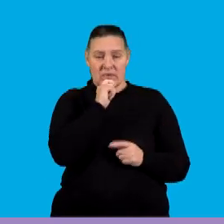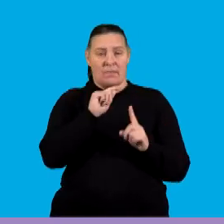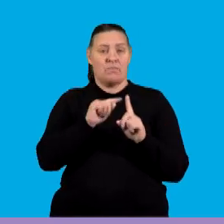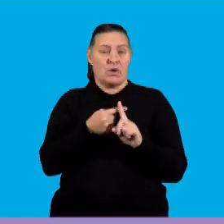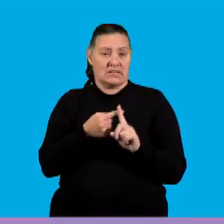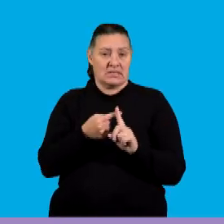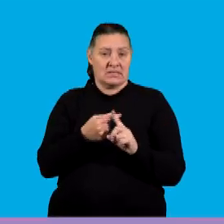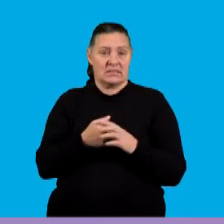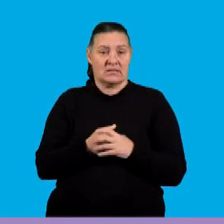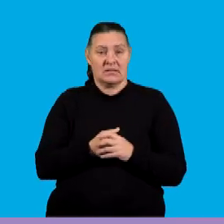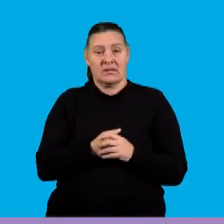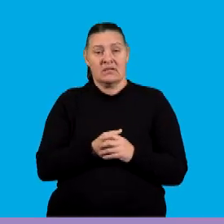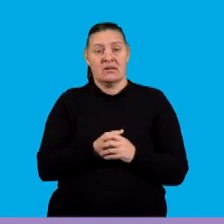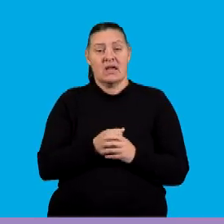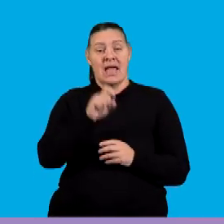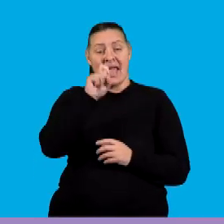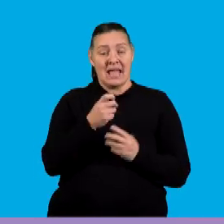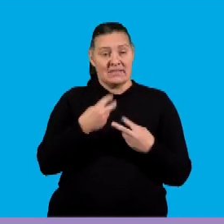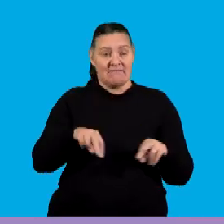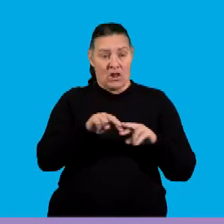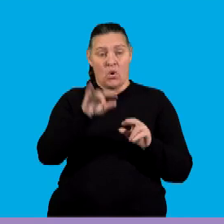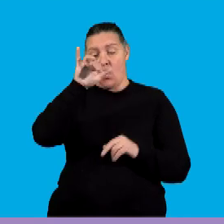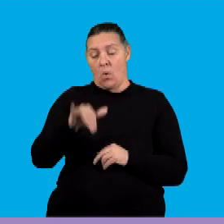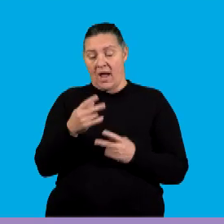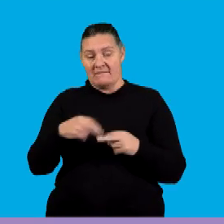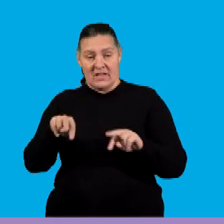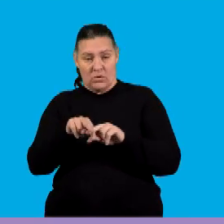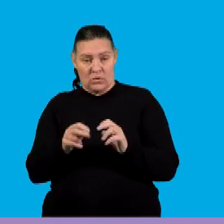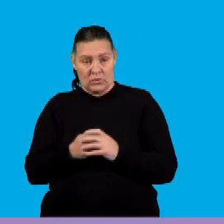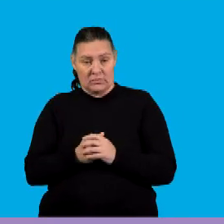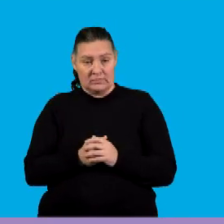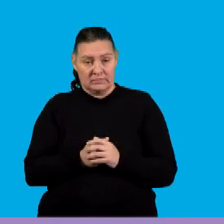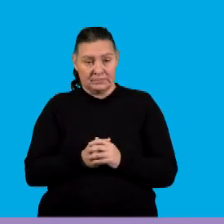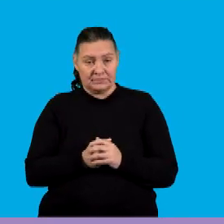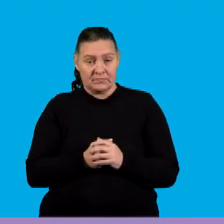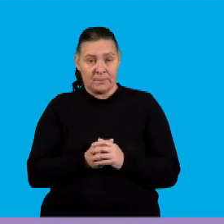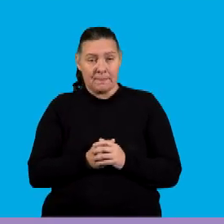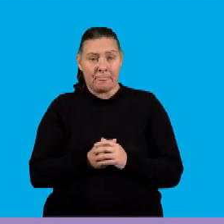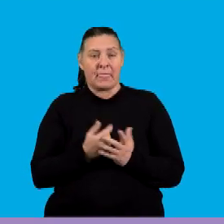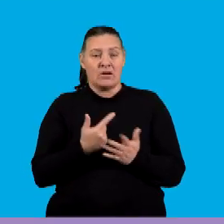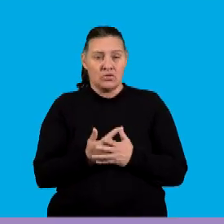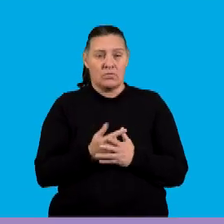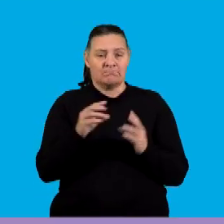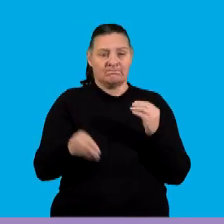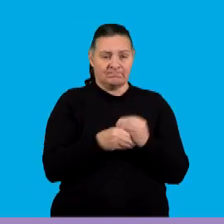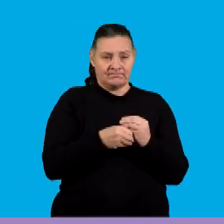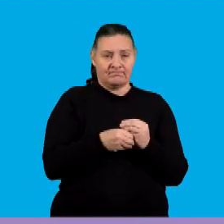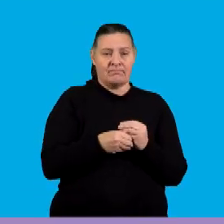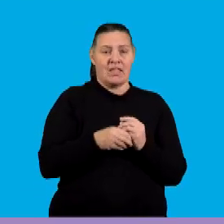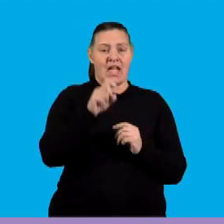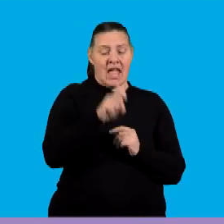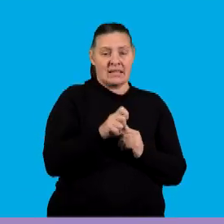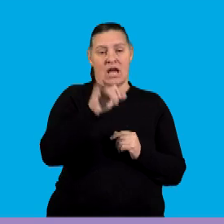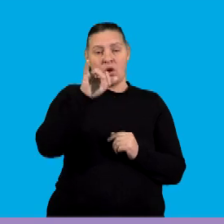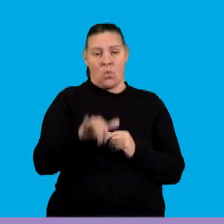point. Remember, our point is an x value and a y value. So we will use our point to substitute the x value there and to substitute